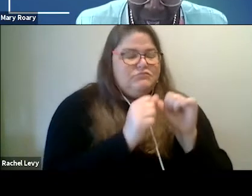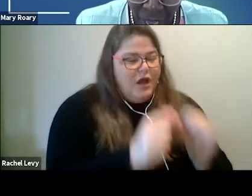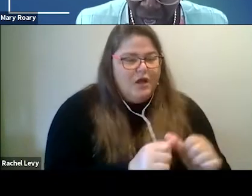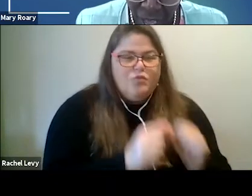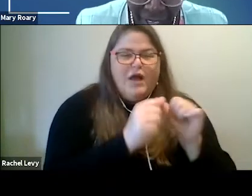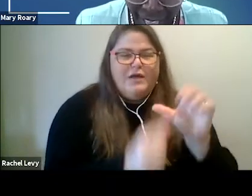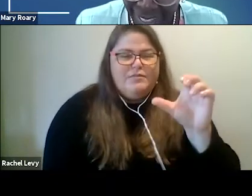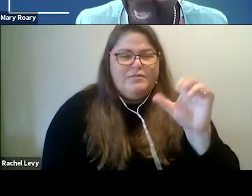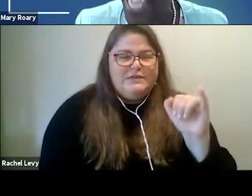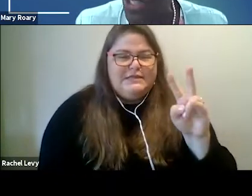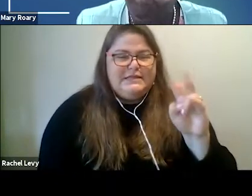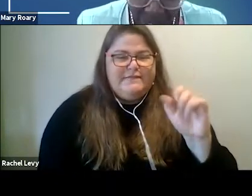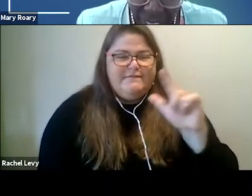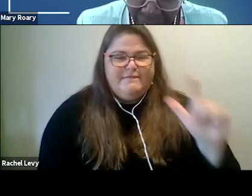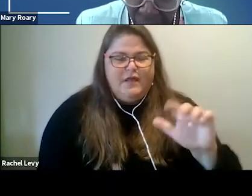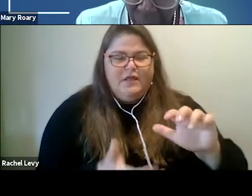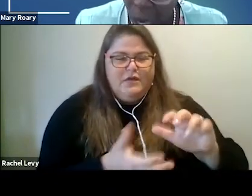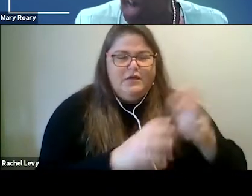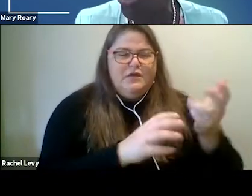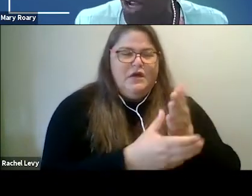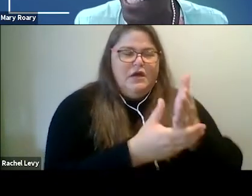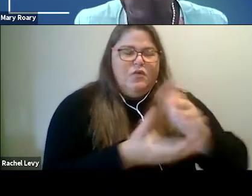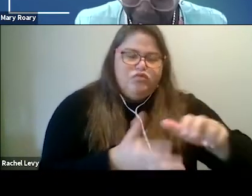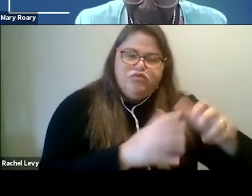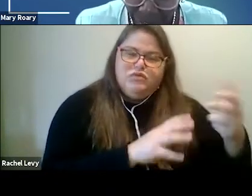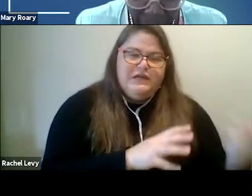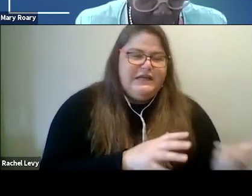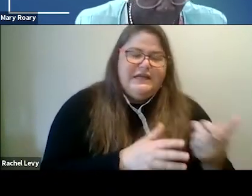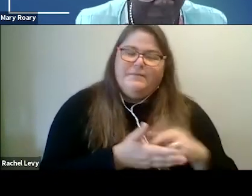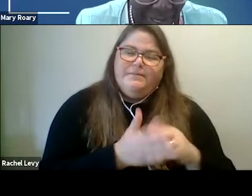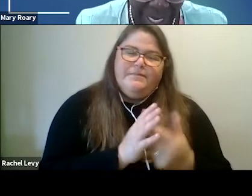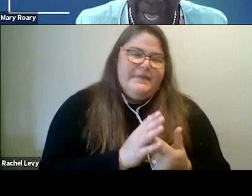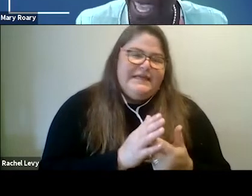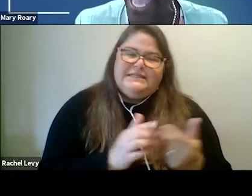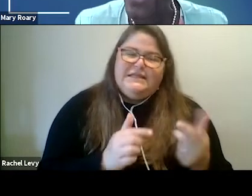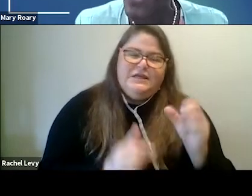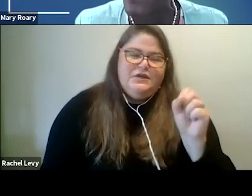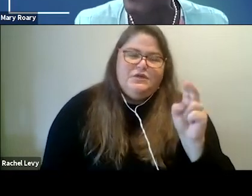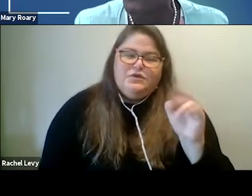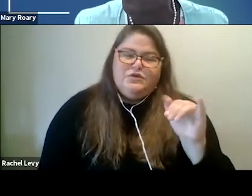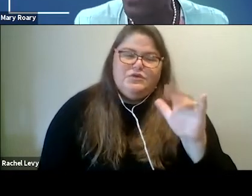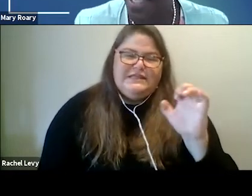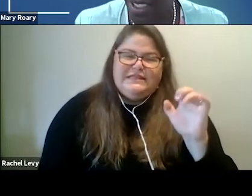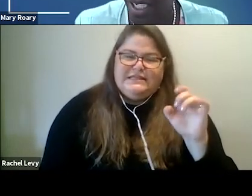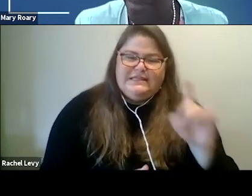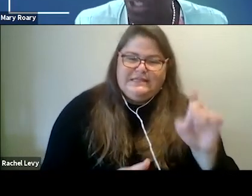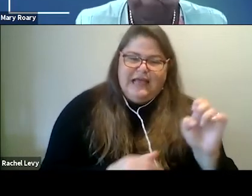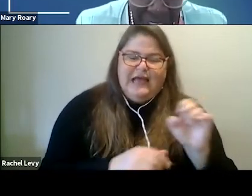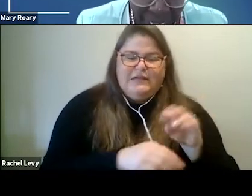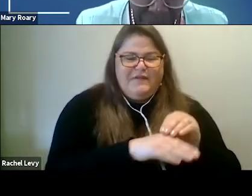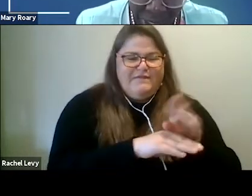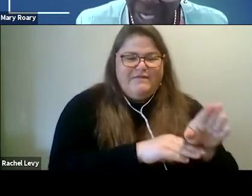unrest has taken suicide across the lifespan over the top, and it has increased